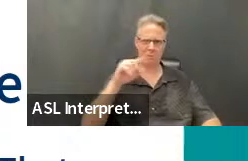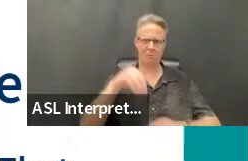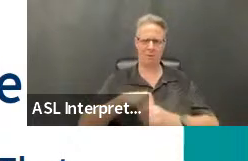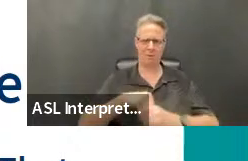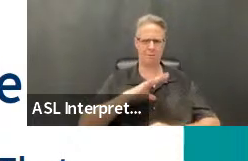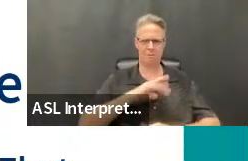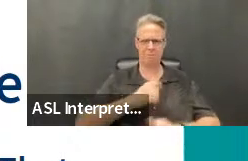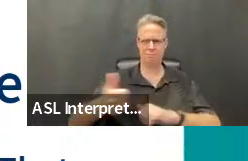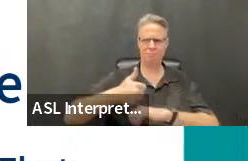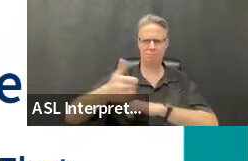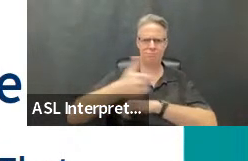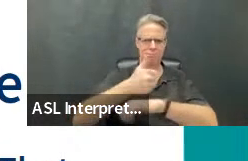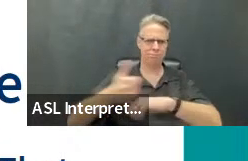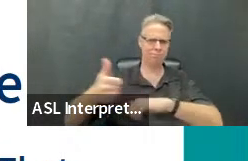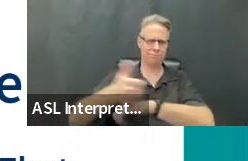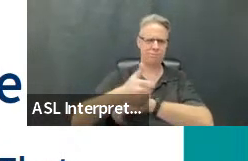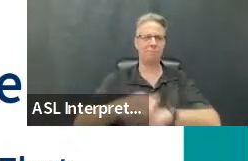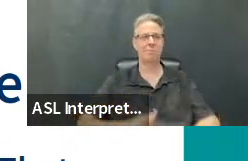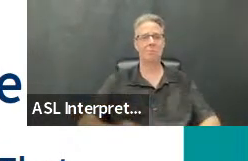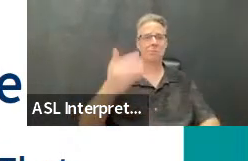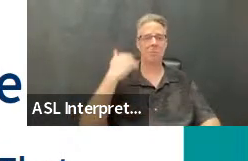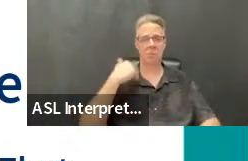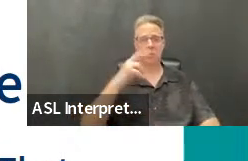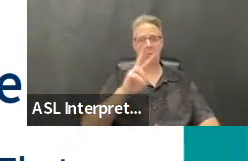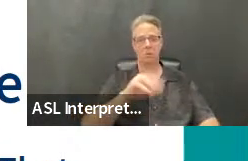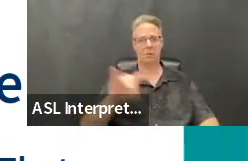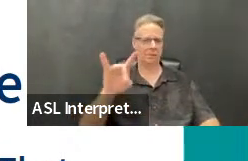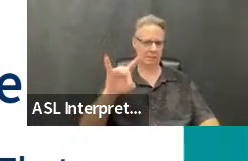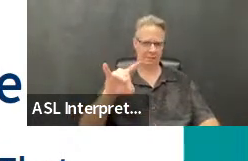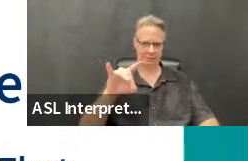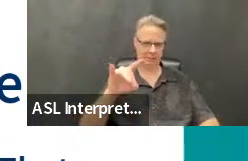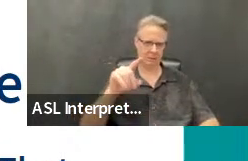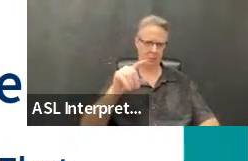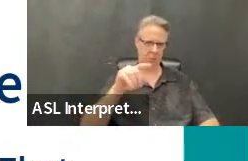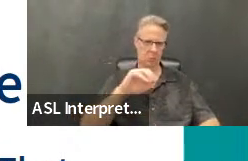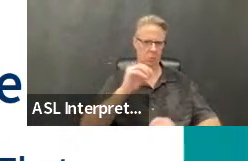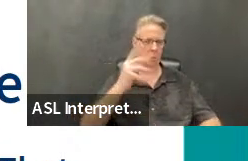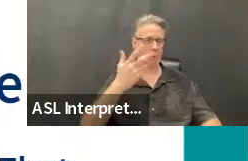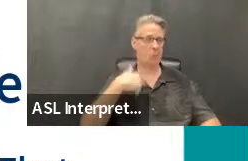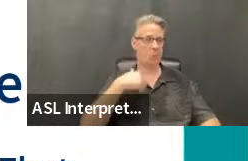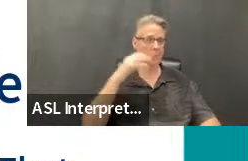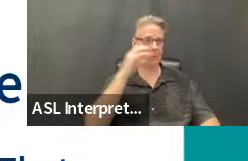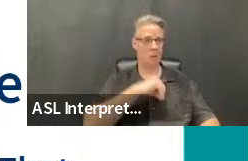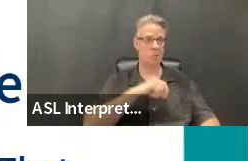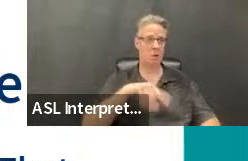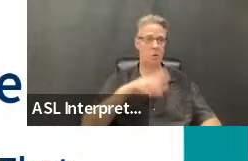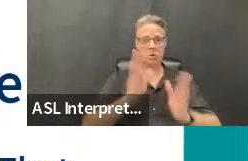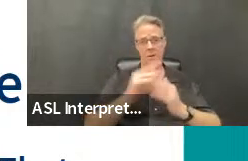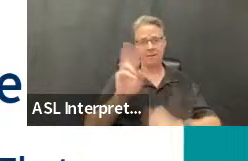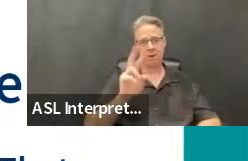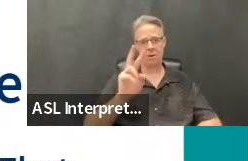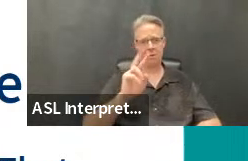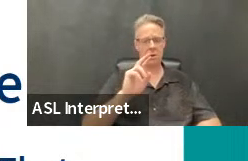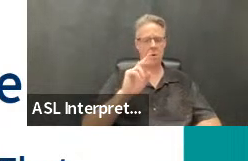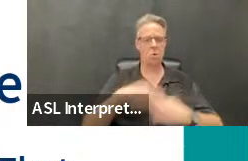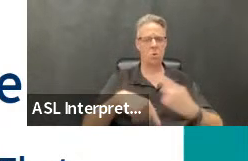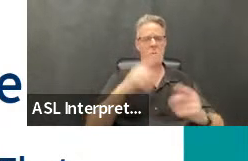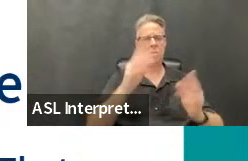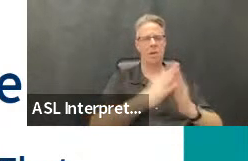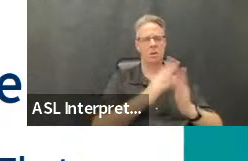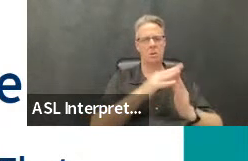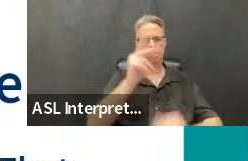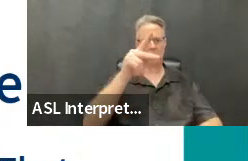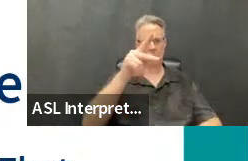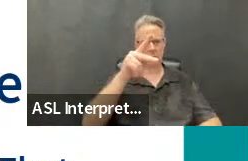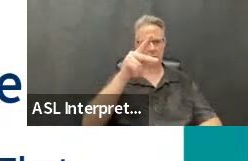so in 2008, there wasn't an assumption about an express bus that went from downtown Vancouver to downtown Portland.